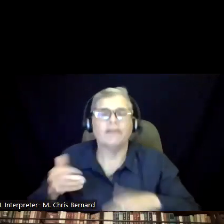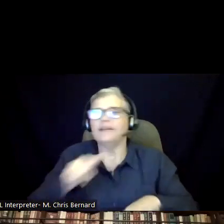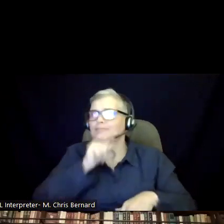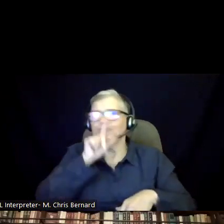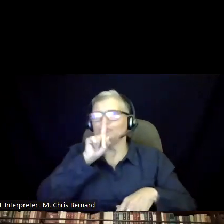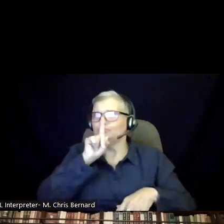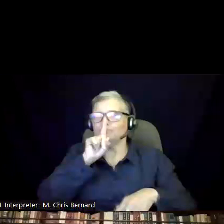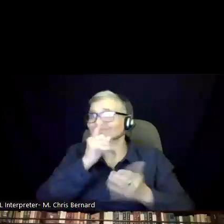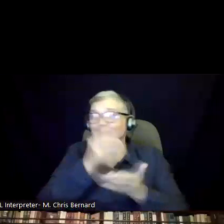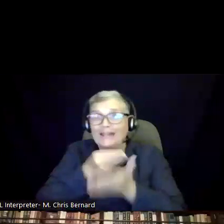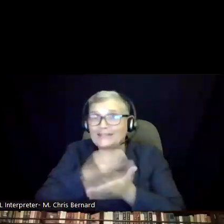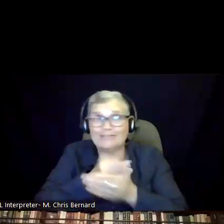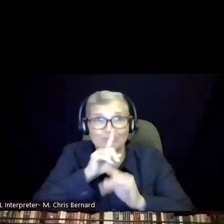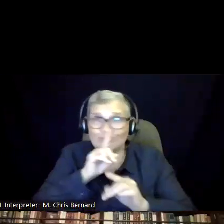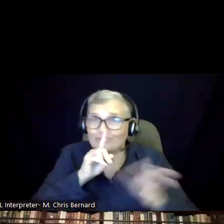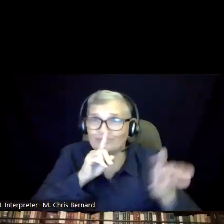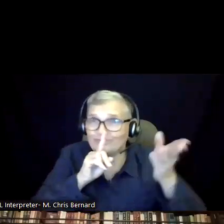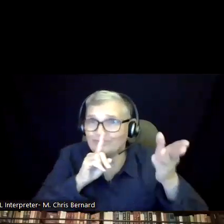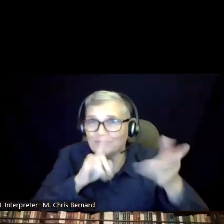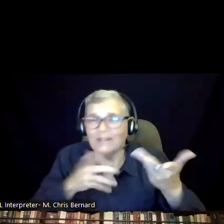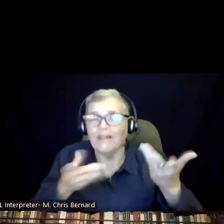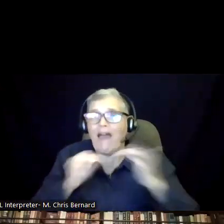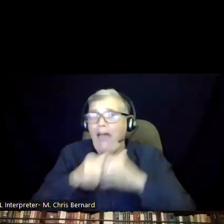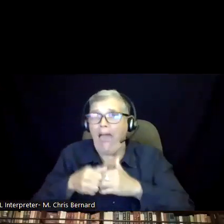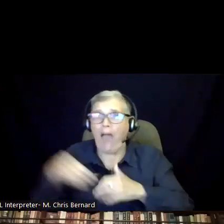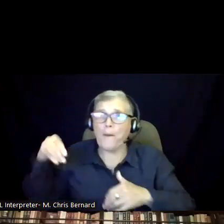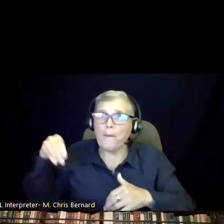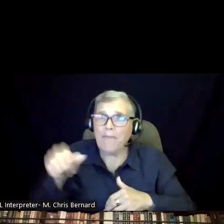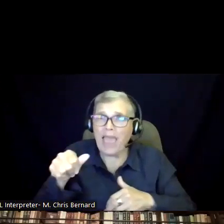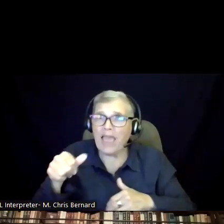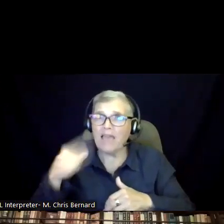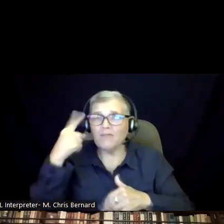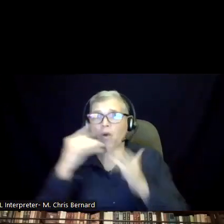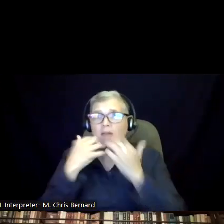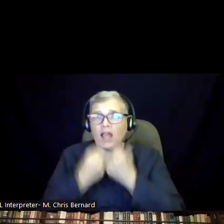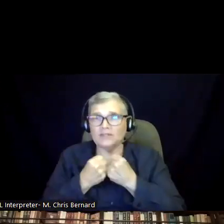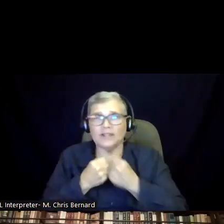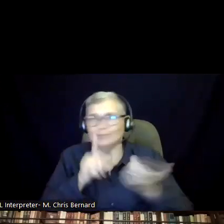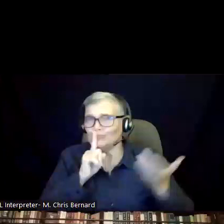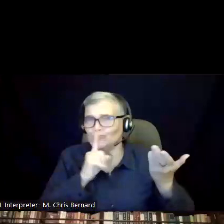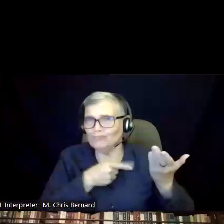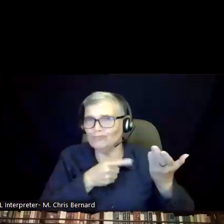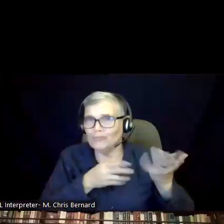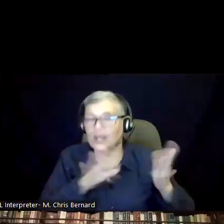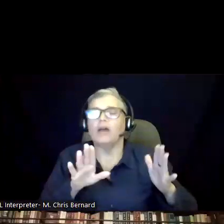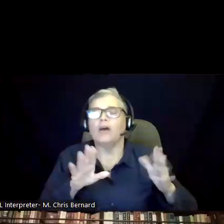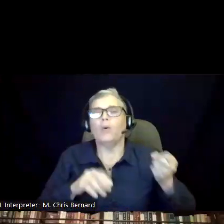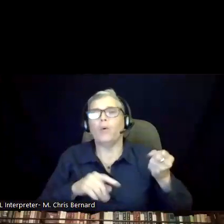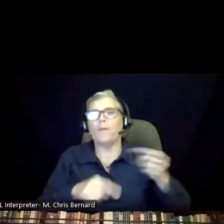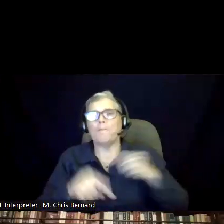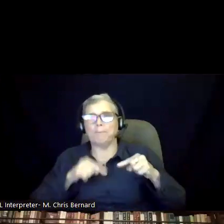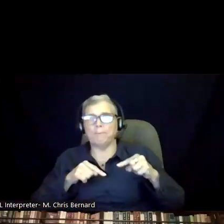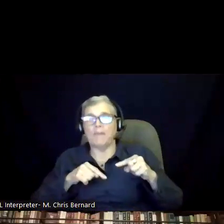about funding or how we're going to pay for conservation. And I'm going to pause for just a second because I love